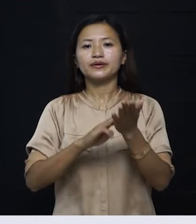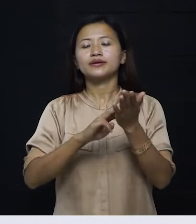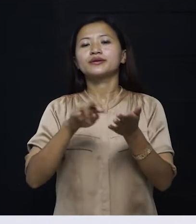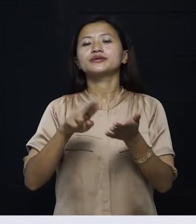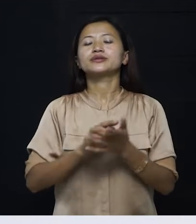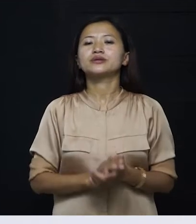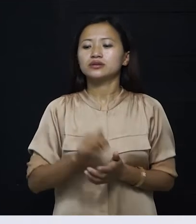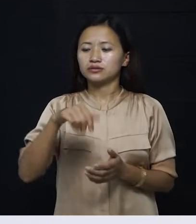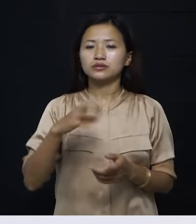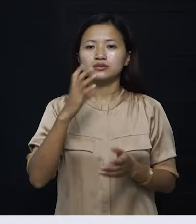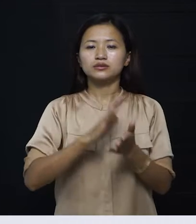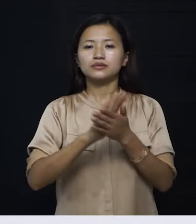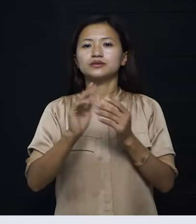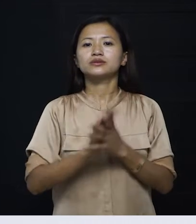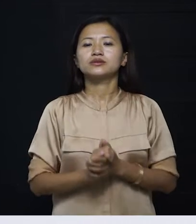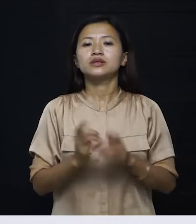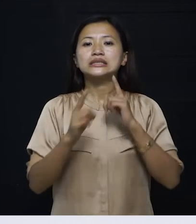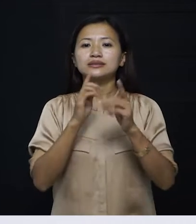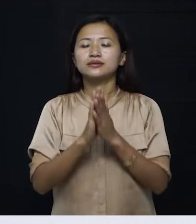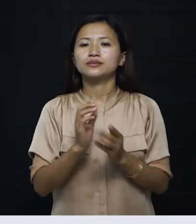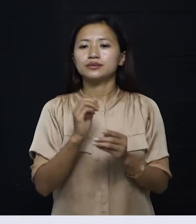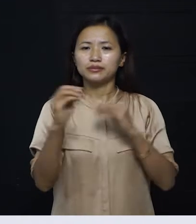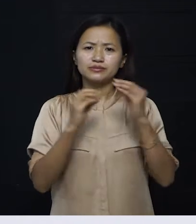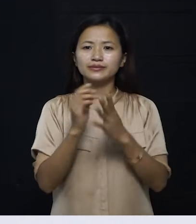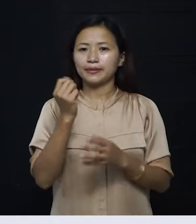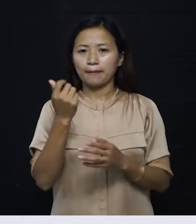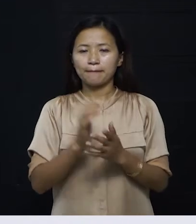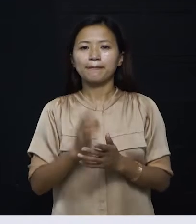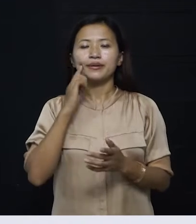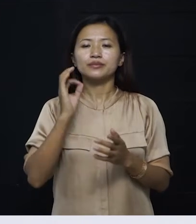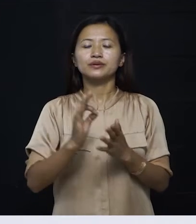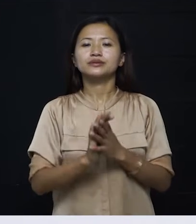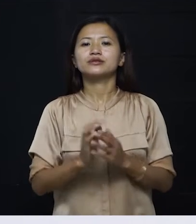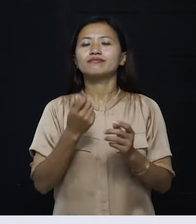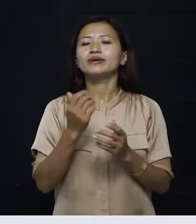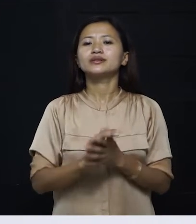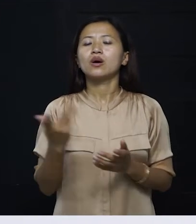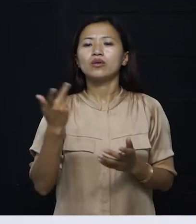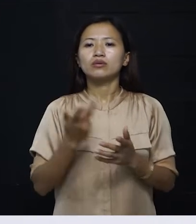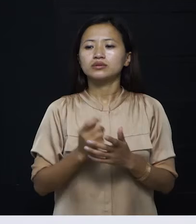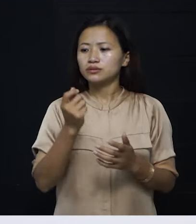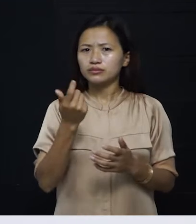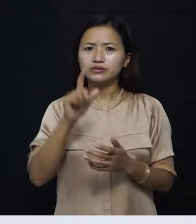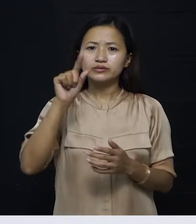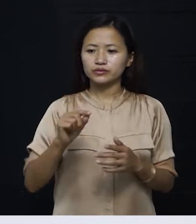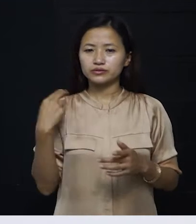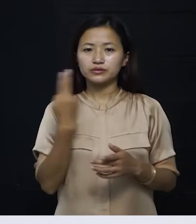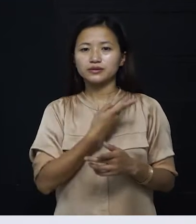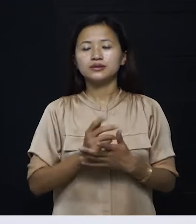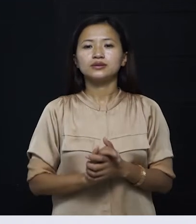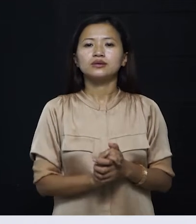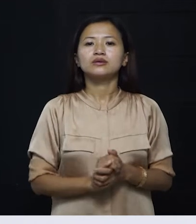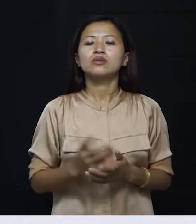this chapter, we are going to discuss about money, okay? The importance of money, or what does money do for us,